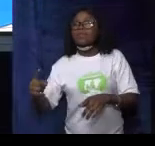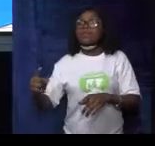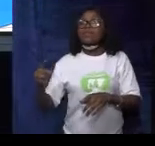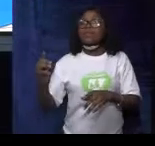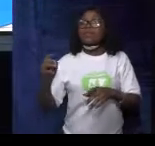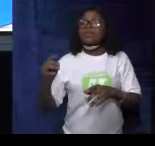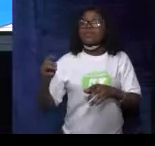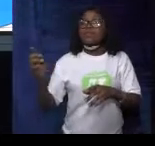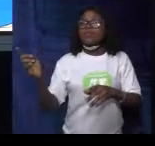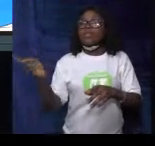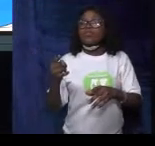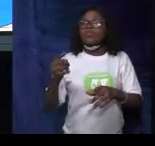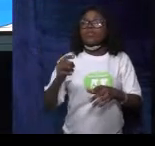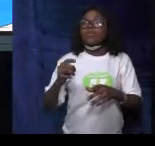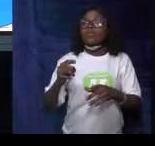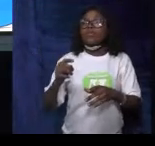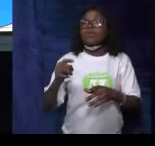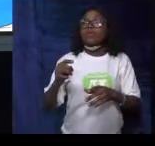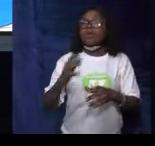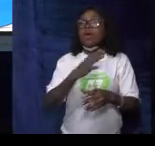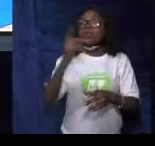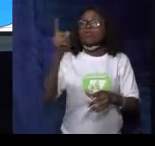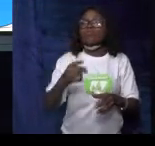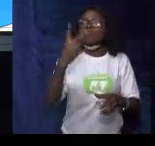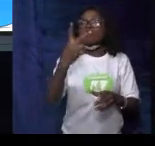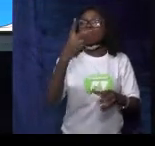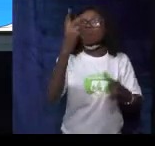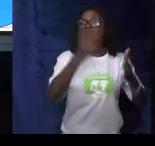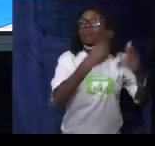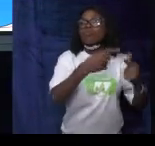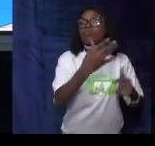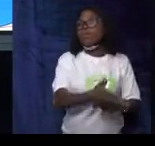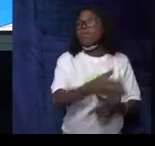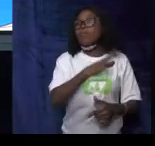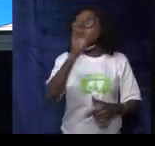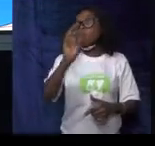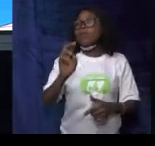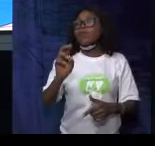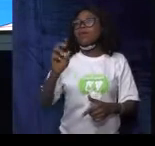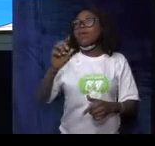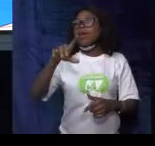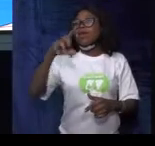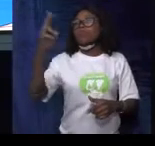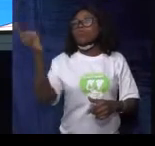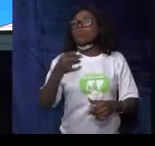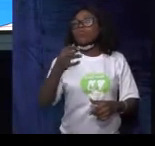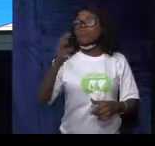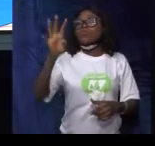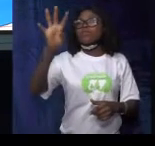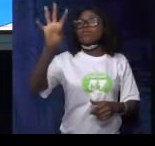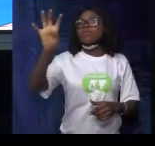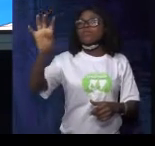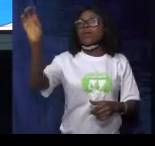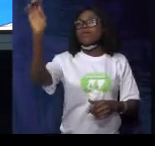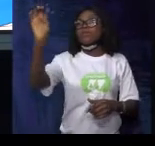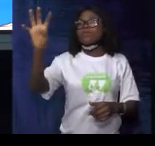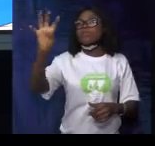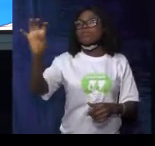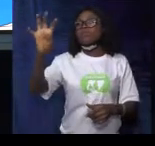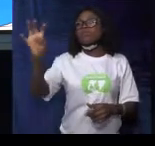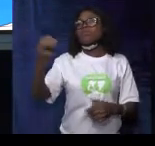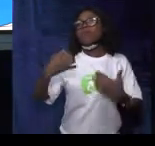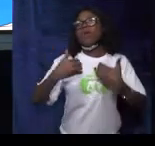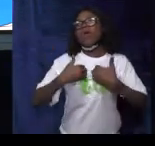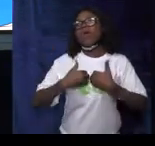just multiply that by 800. Bring it to a scale of 800. And 2 goes here 1, 2 goes here 4,